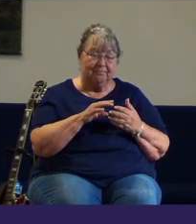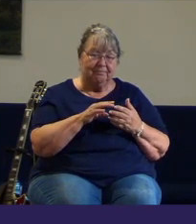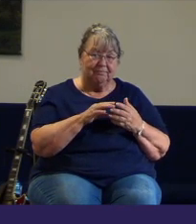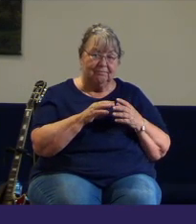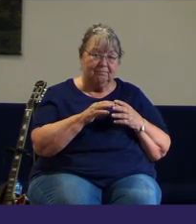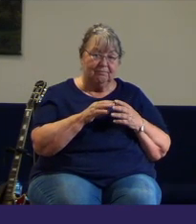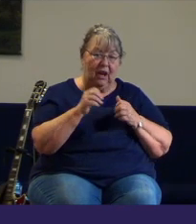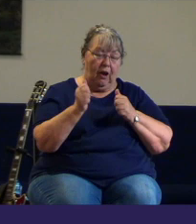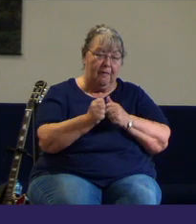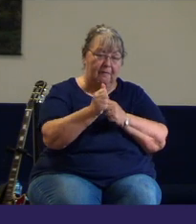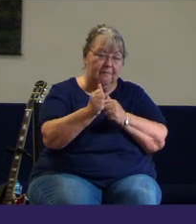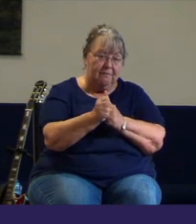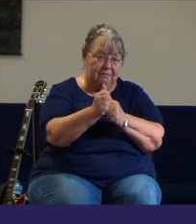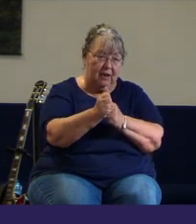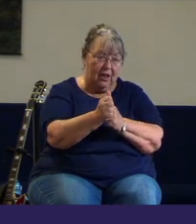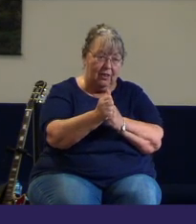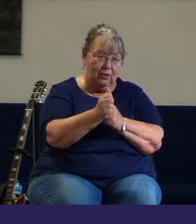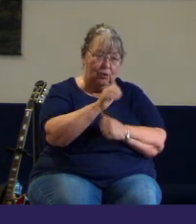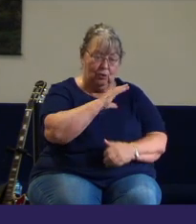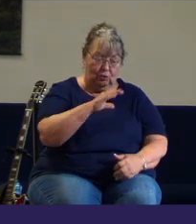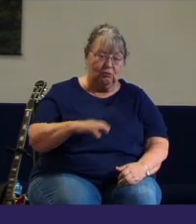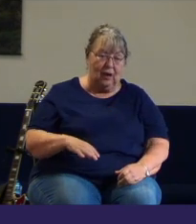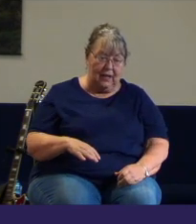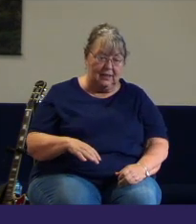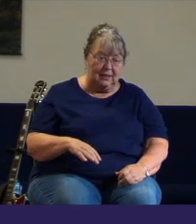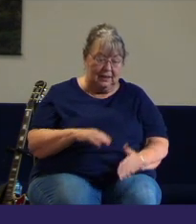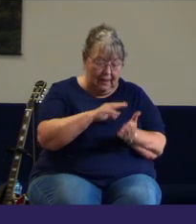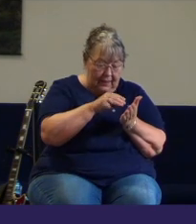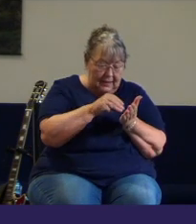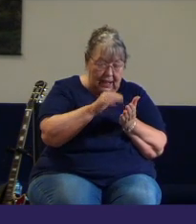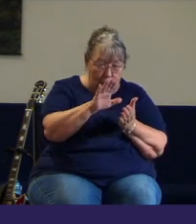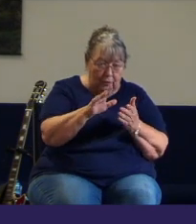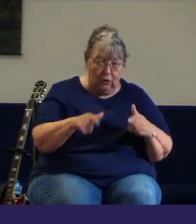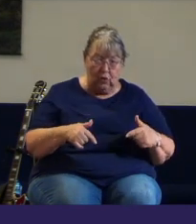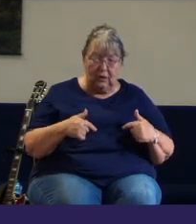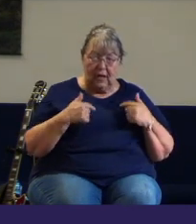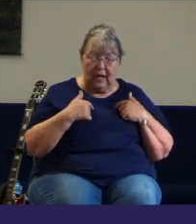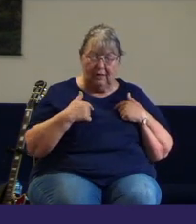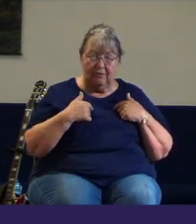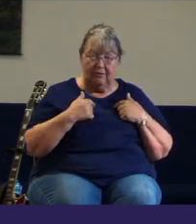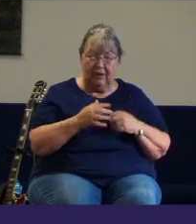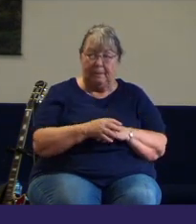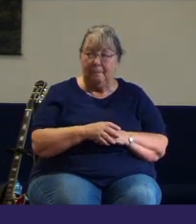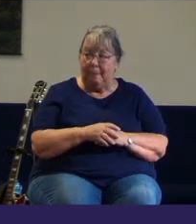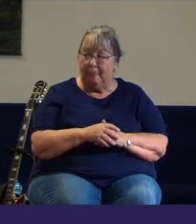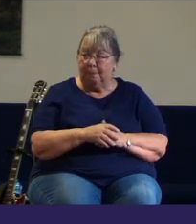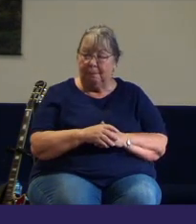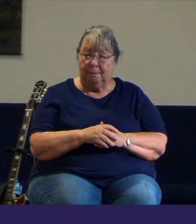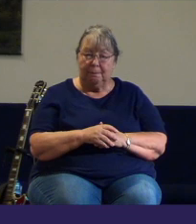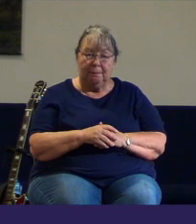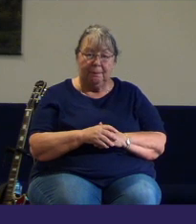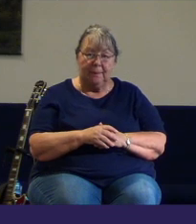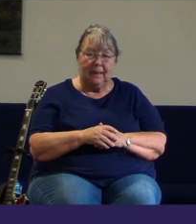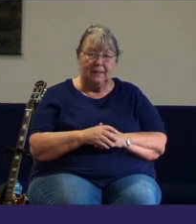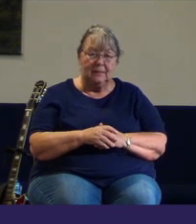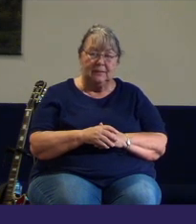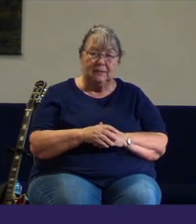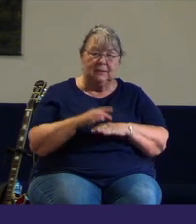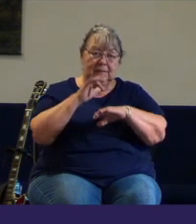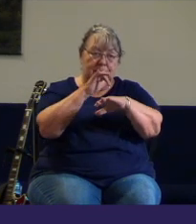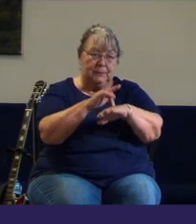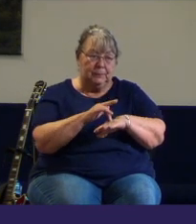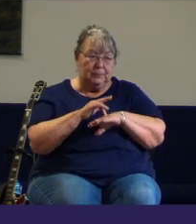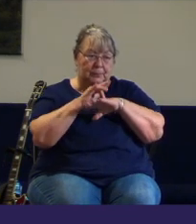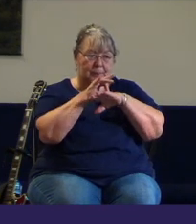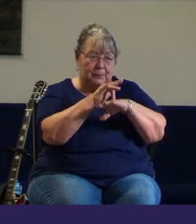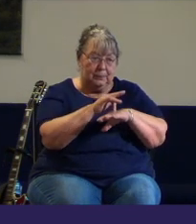Christ. Be about Jesus. You know, let Jesus be the center of your life. We'll talk one day about obsessions very soon, okay? But be obsessed with Jesus. Remember that.